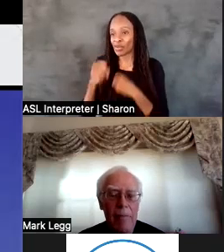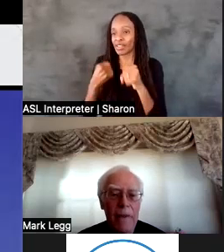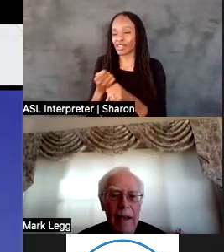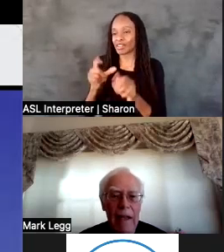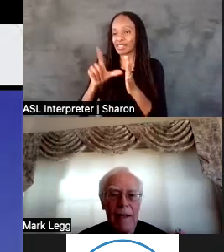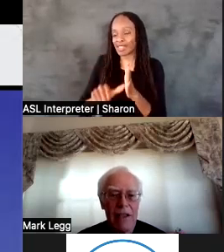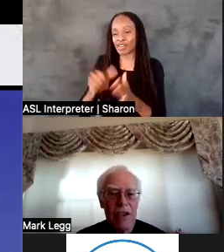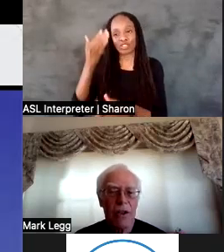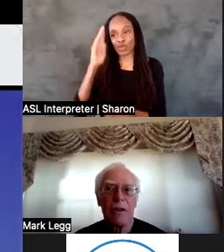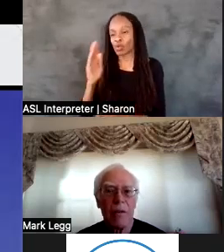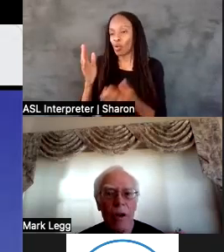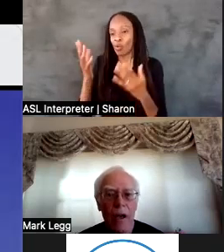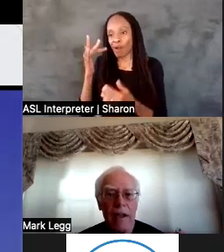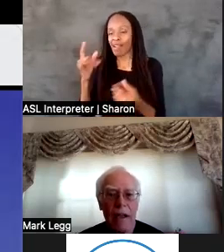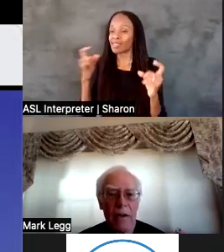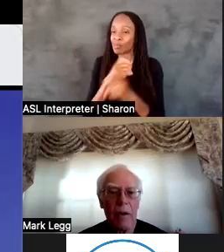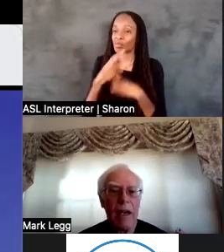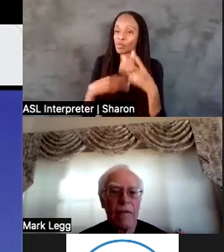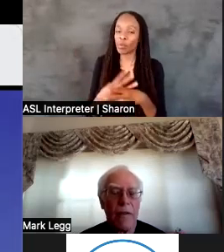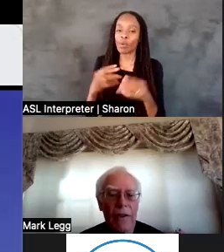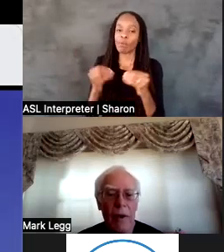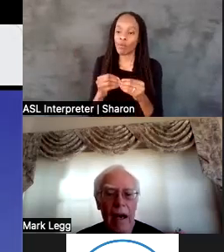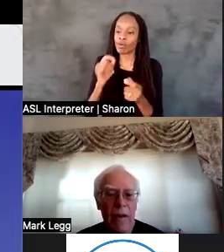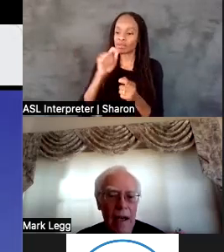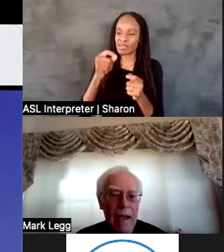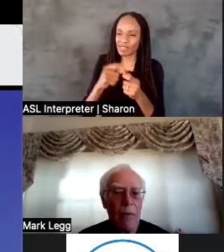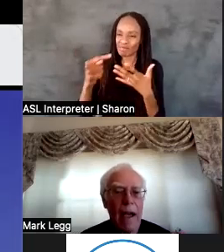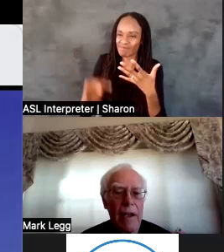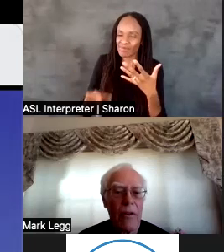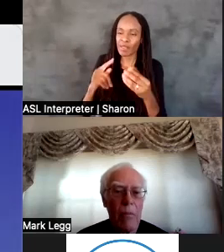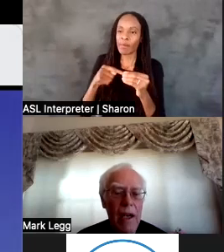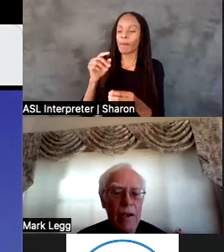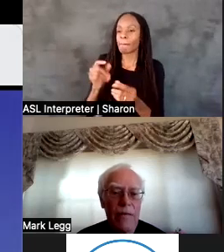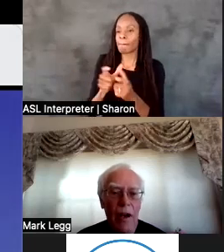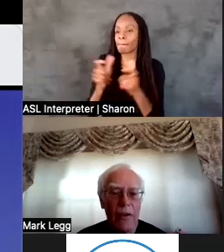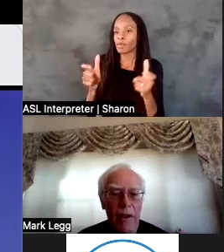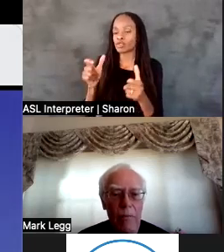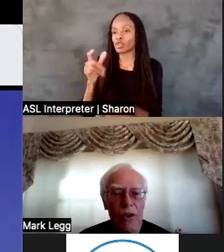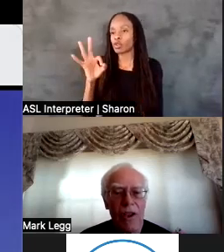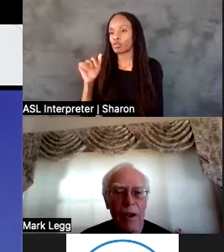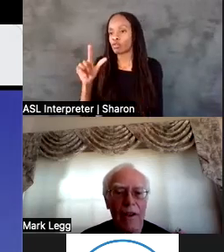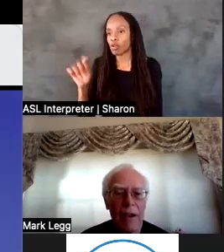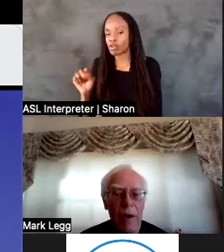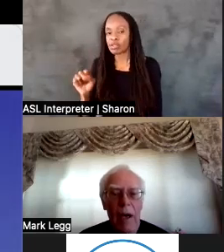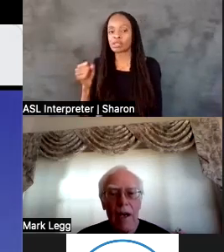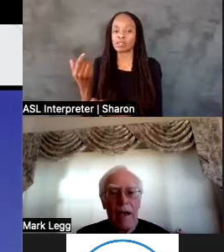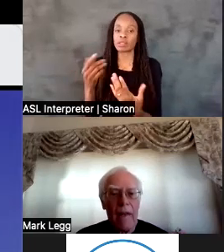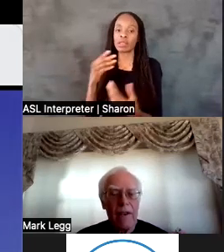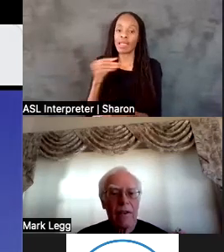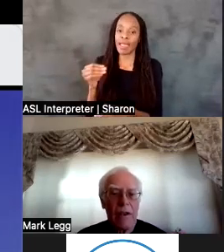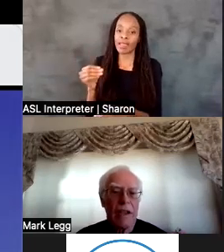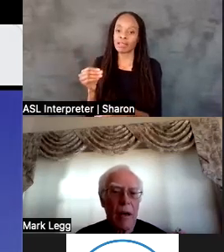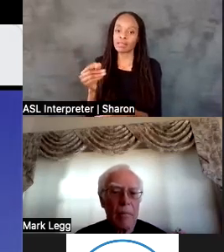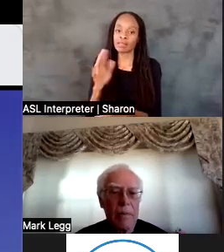slide. This is to show a little more detail on the major faults. And we have in red, you know, the major faults, and they're mostly strike slip. And